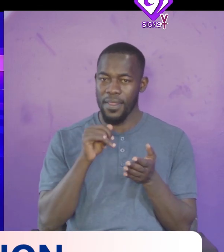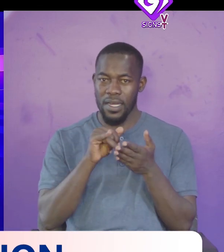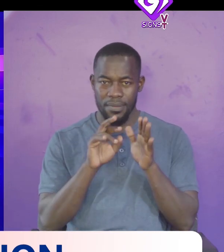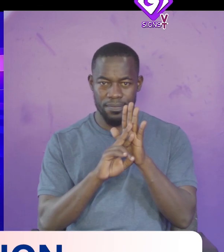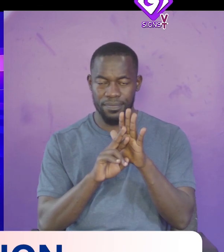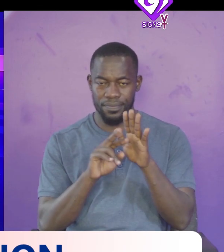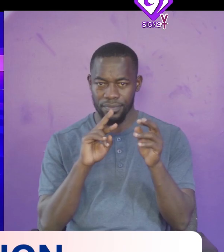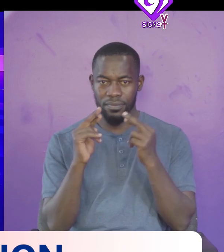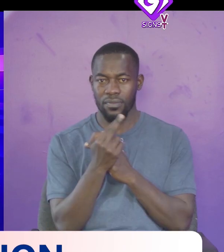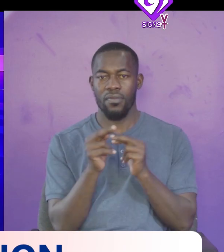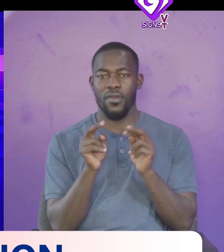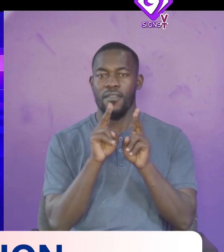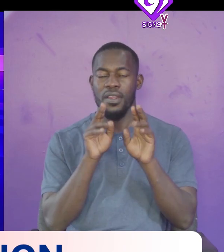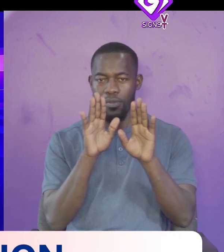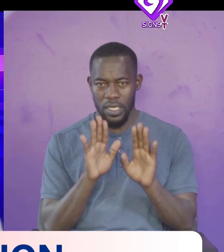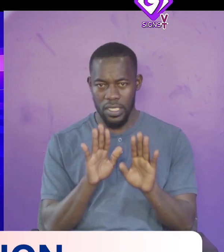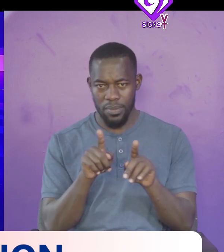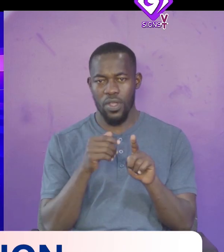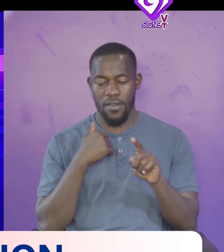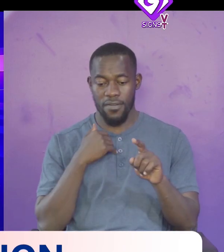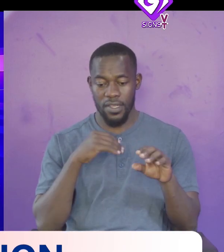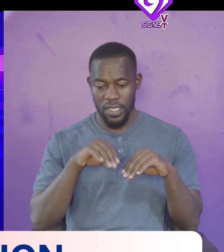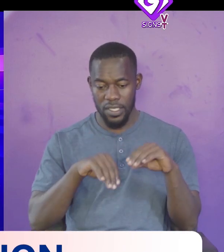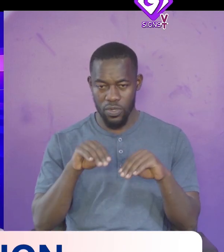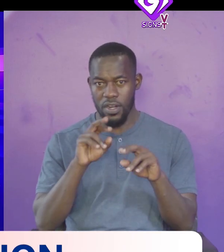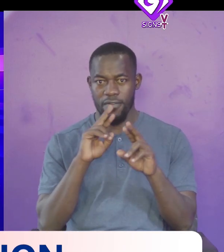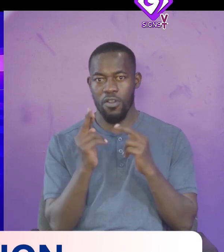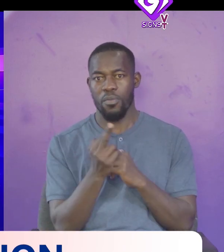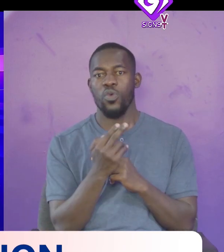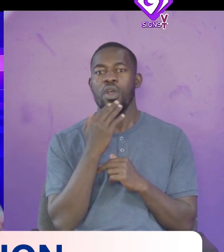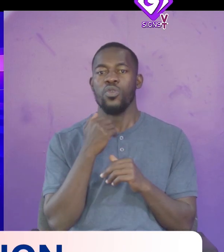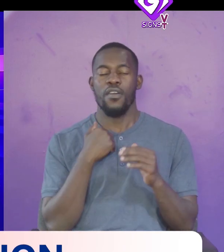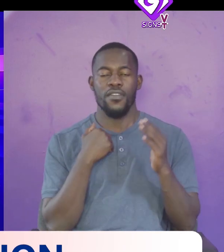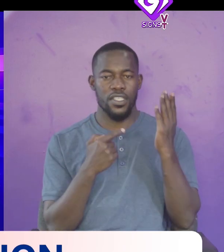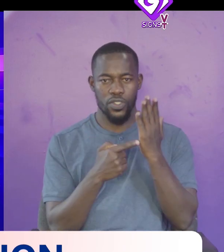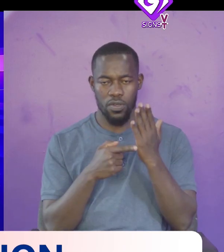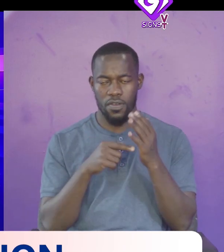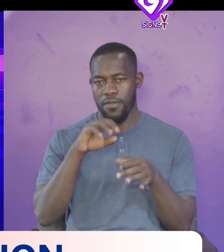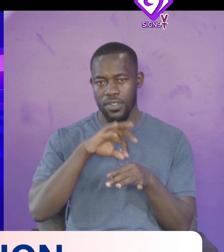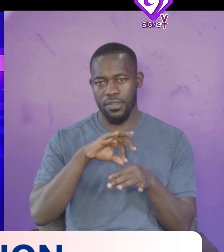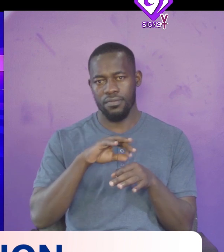one of the issues. We have electoral reforms where we want to ensure electronic voting. We want to ensure